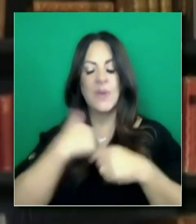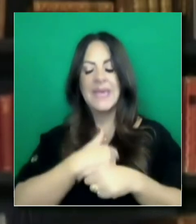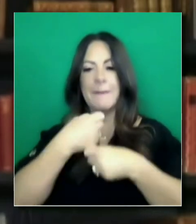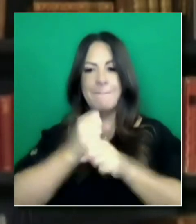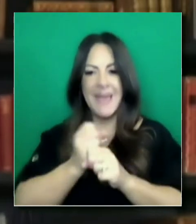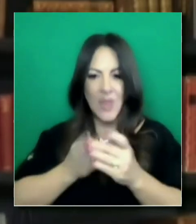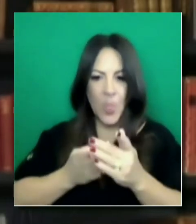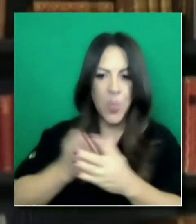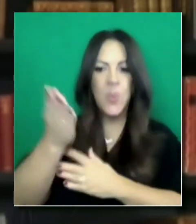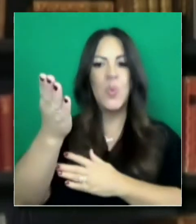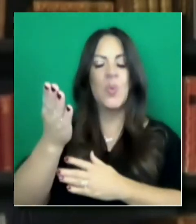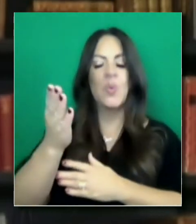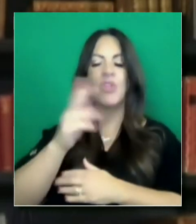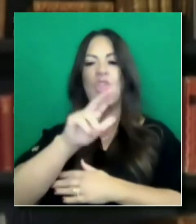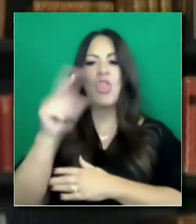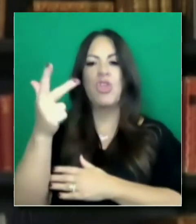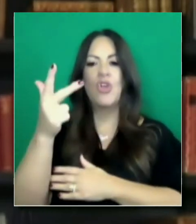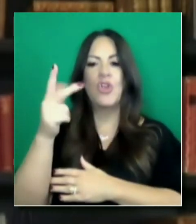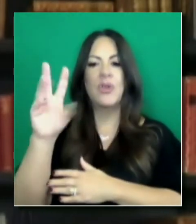wave.